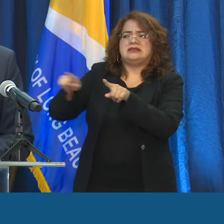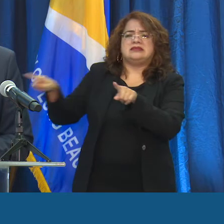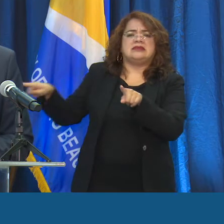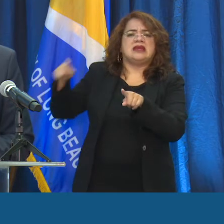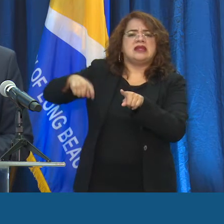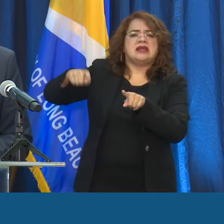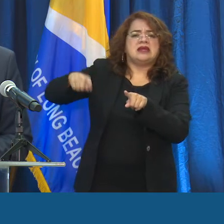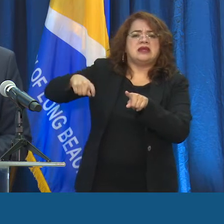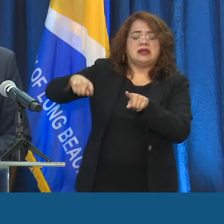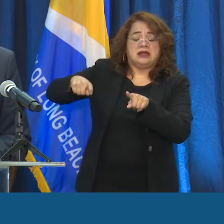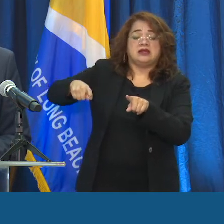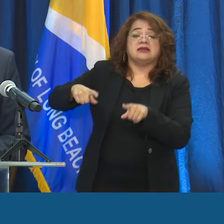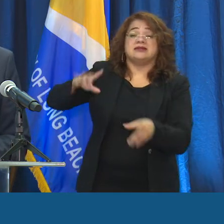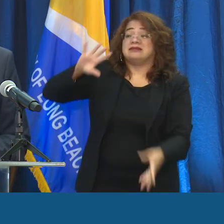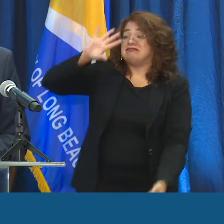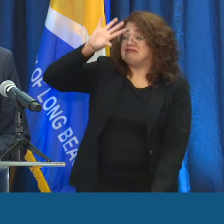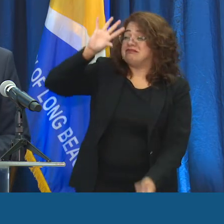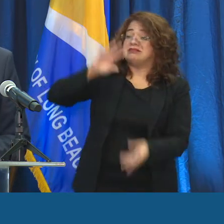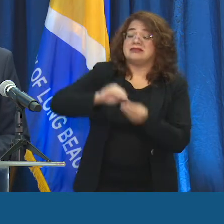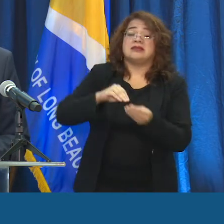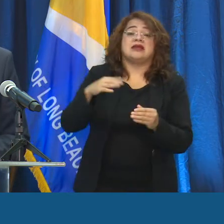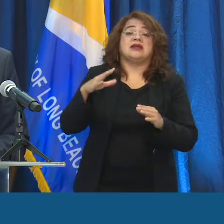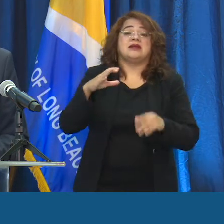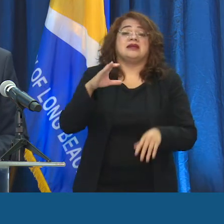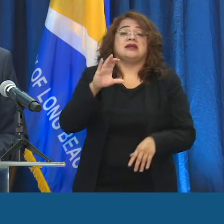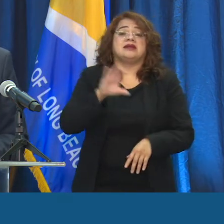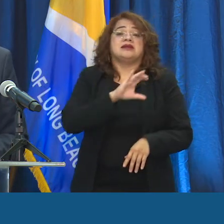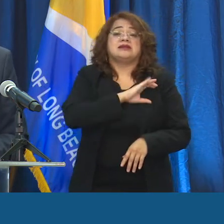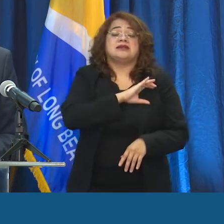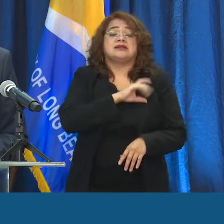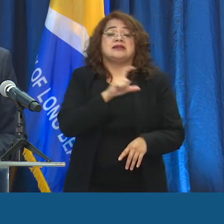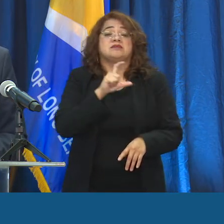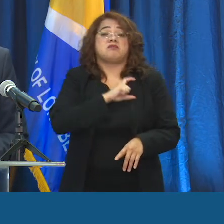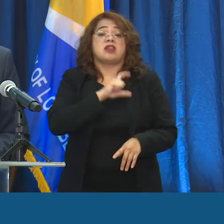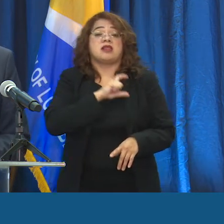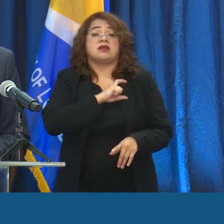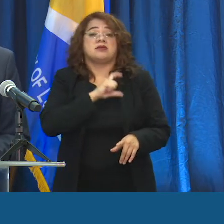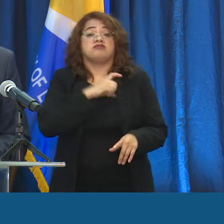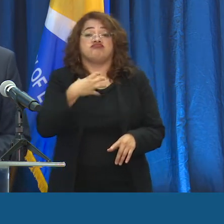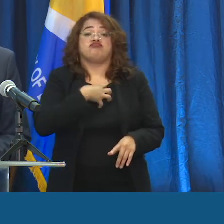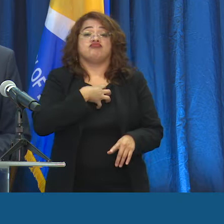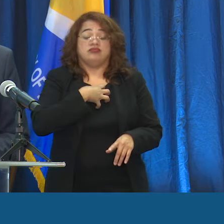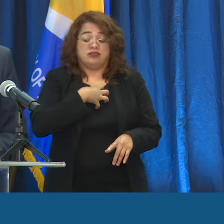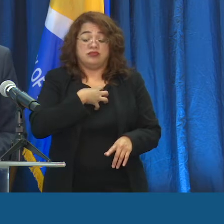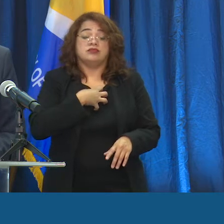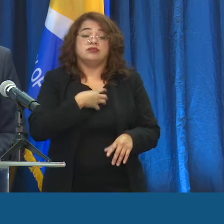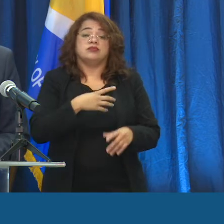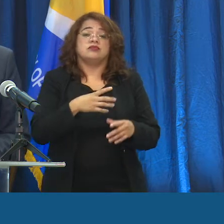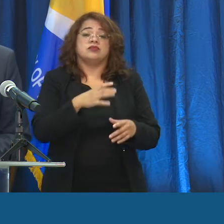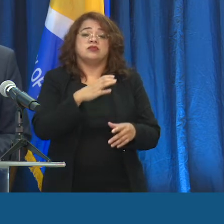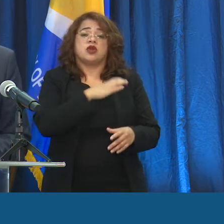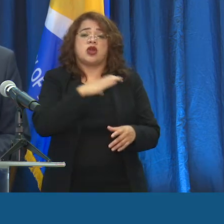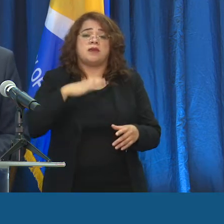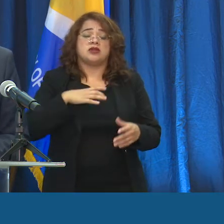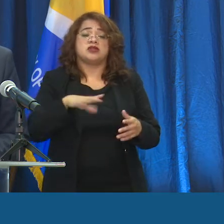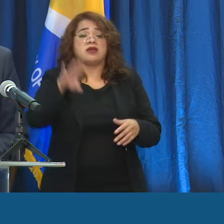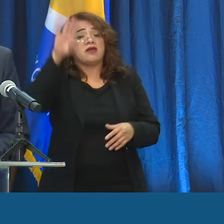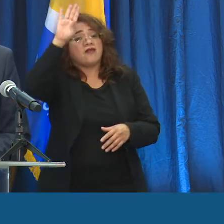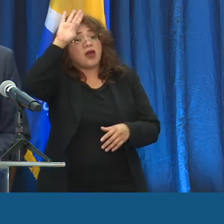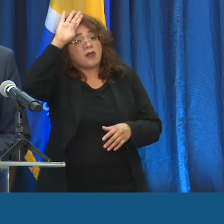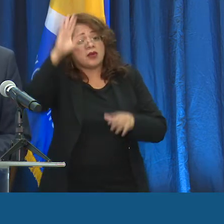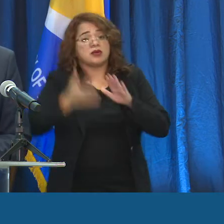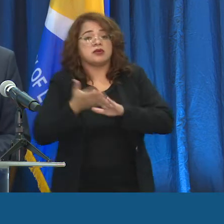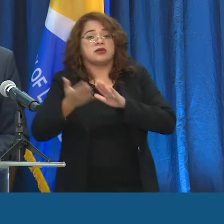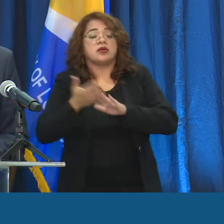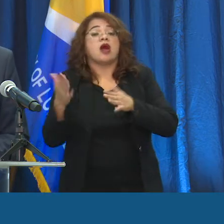studies, including a comprehensive review of the Citizens Police Complaint Commission, the fire operations study. We're in the middle of implementing a fee study, which